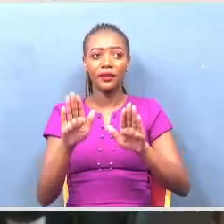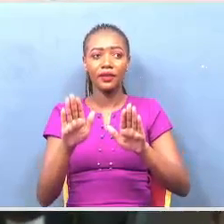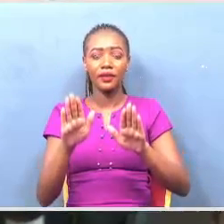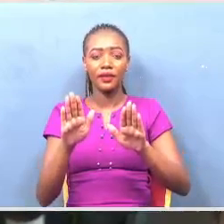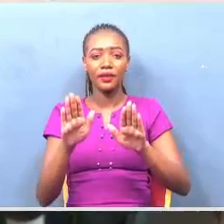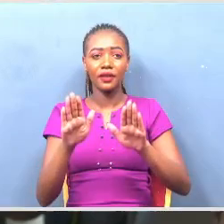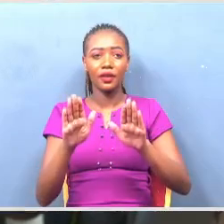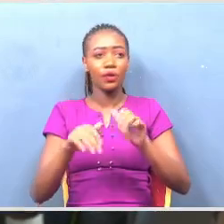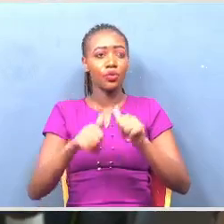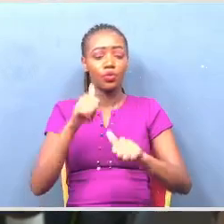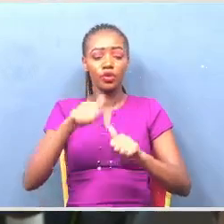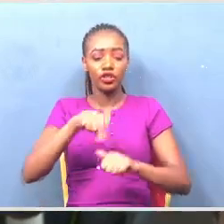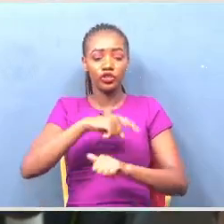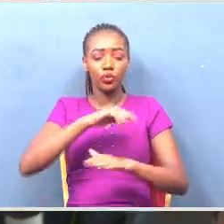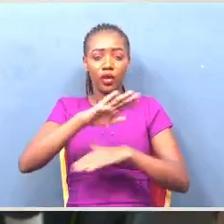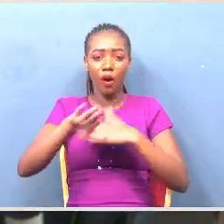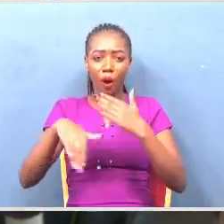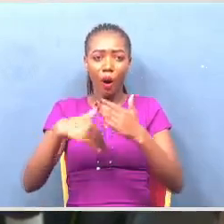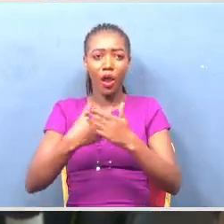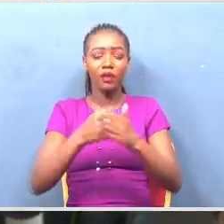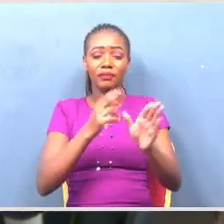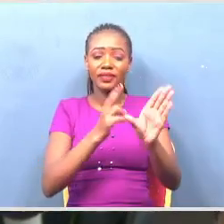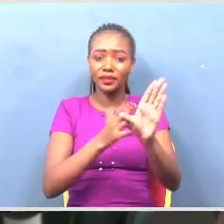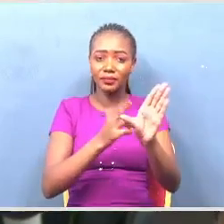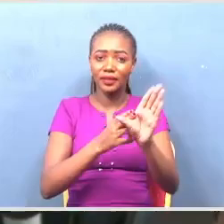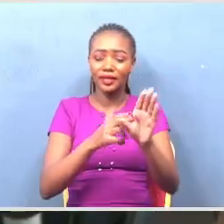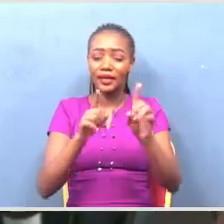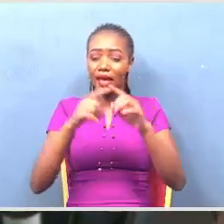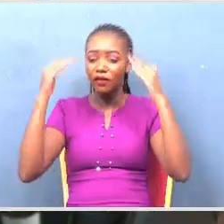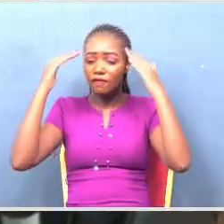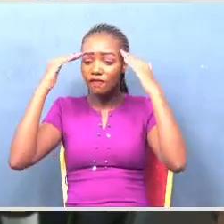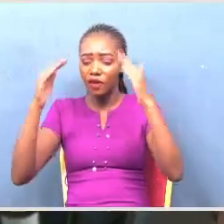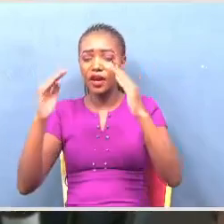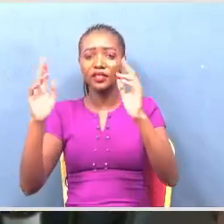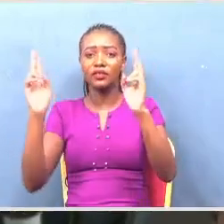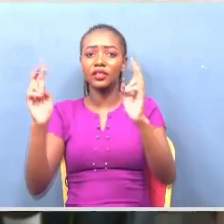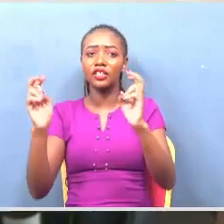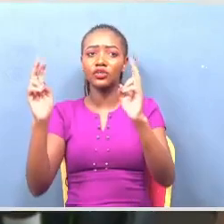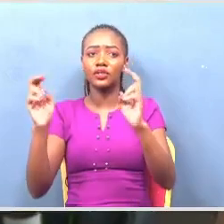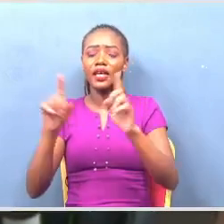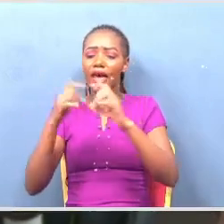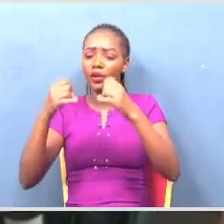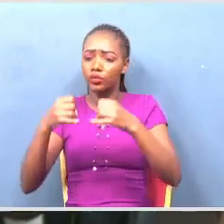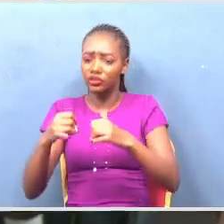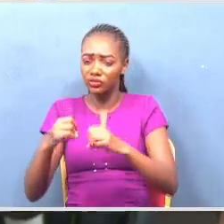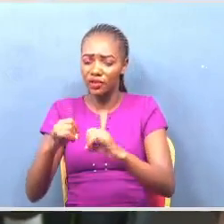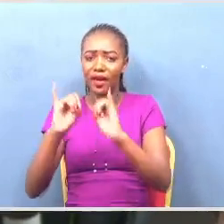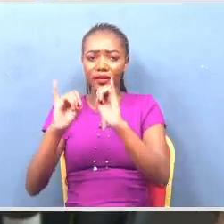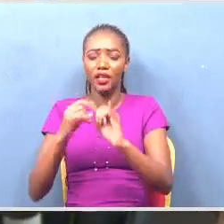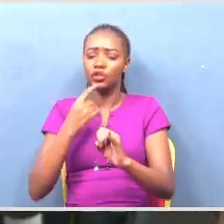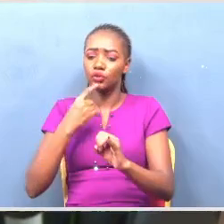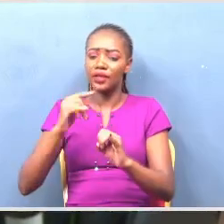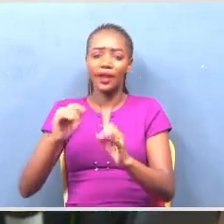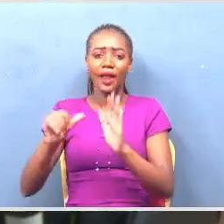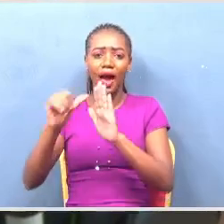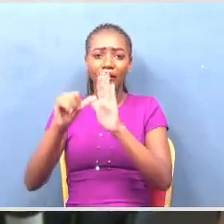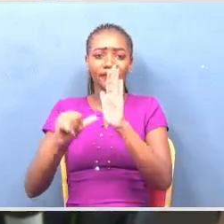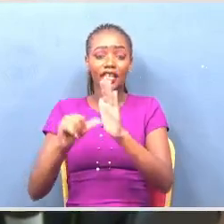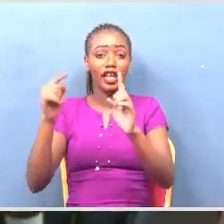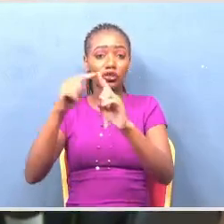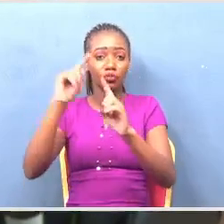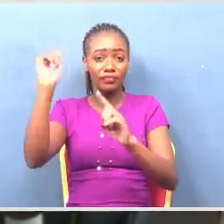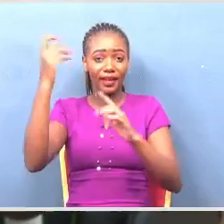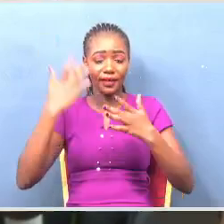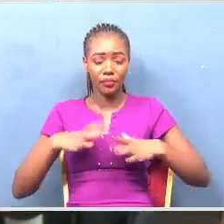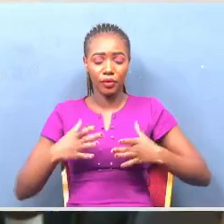that we all dwelled on issues and we tried to sell an agenda to the people of